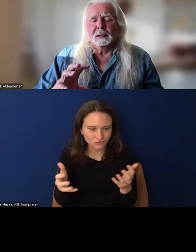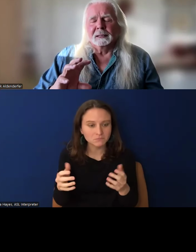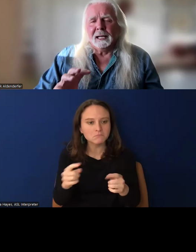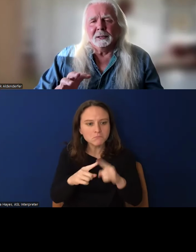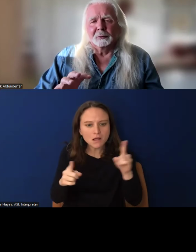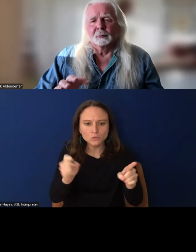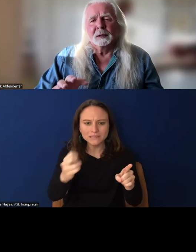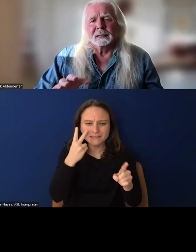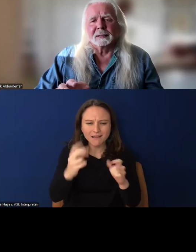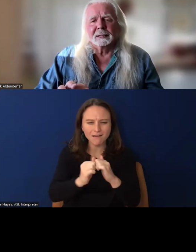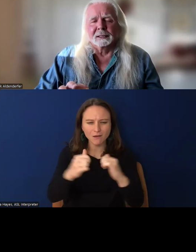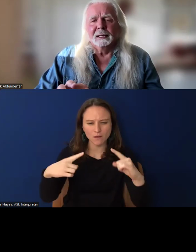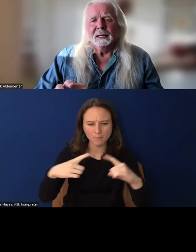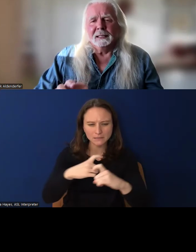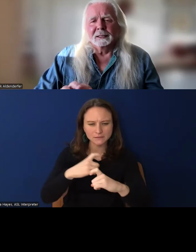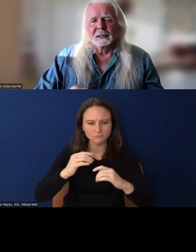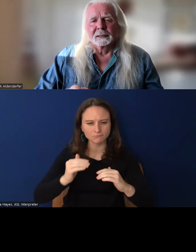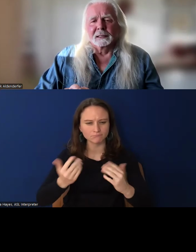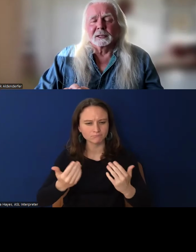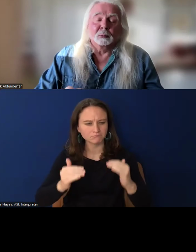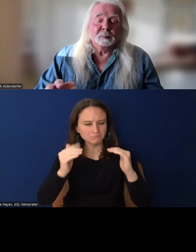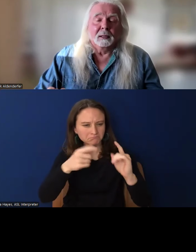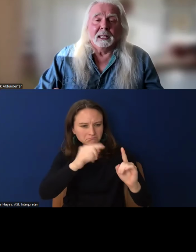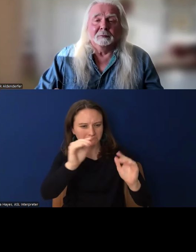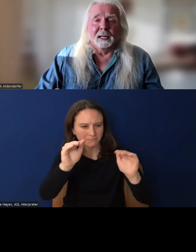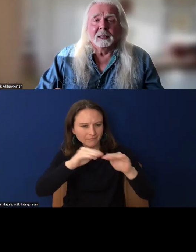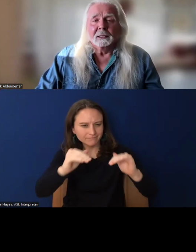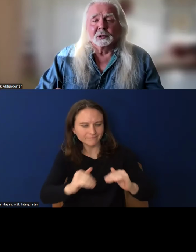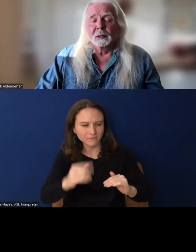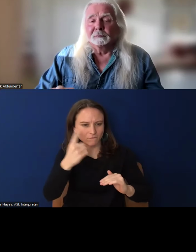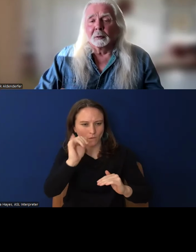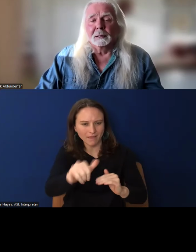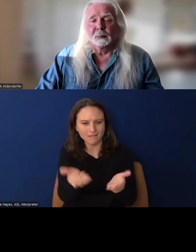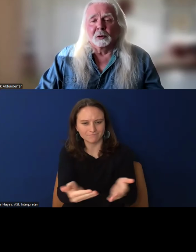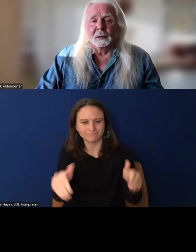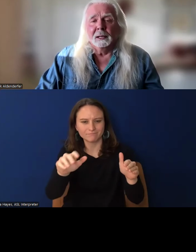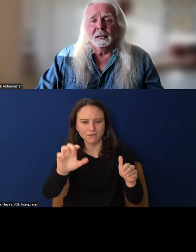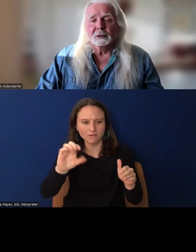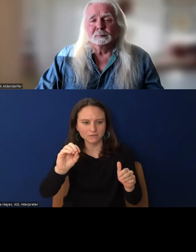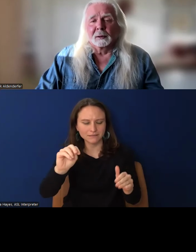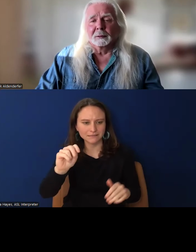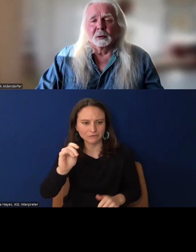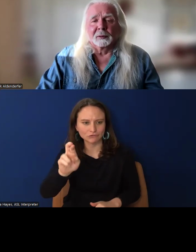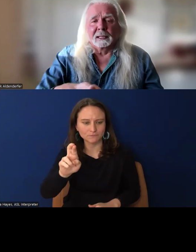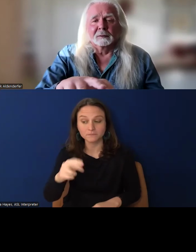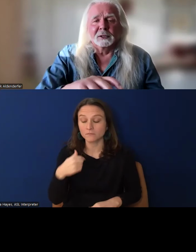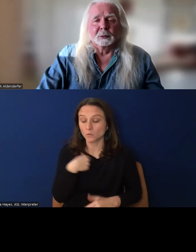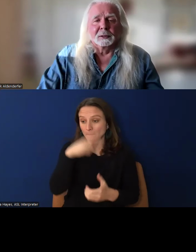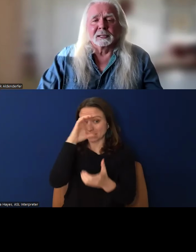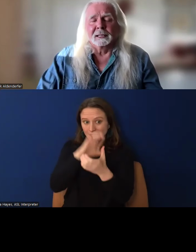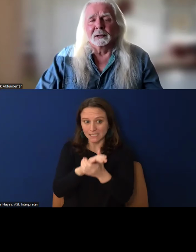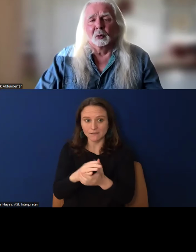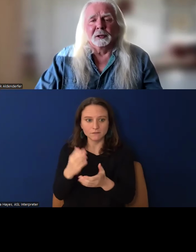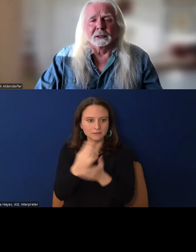tomb container that once existed in this context. And we believe that someone very important was buried where that individual